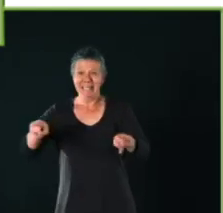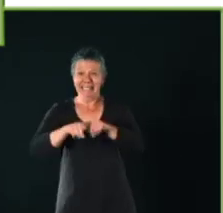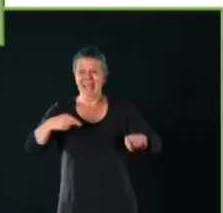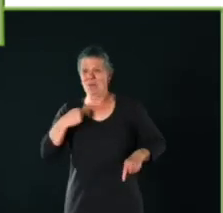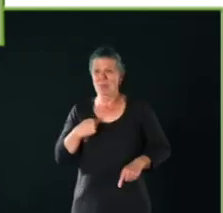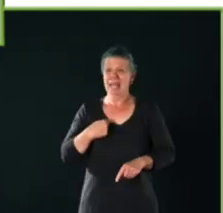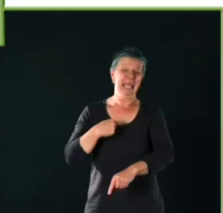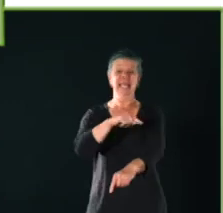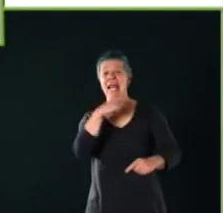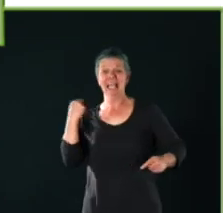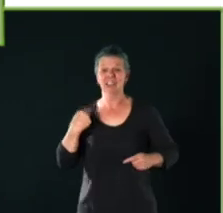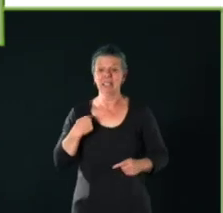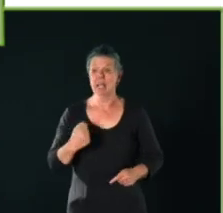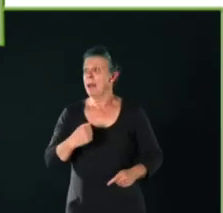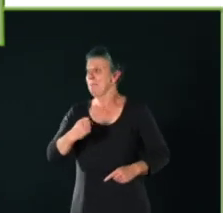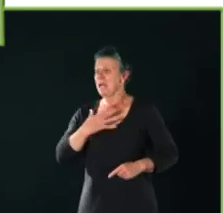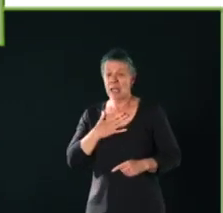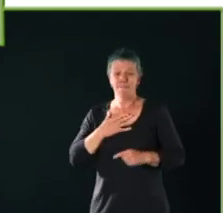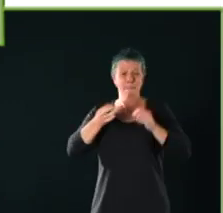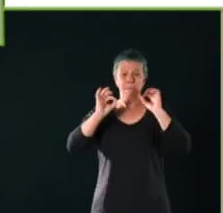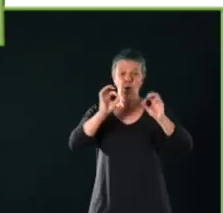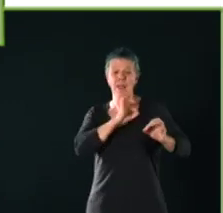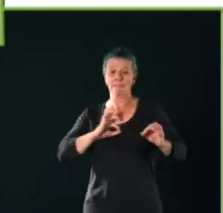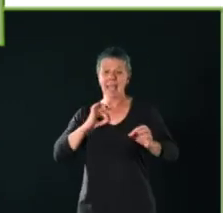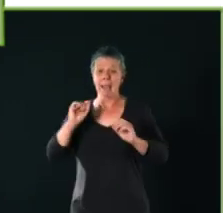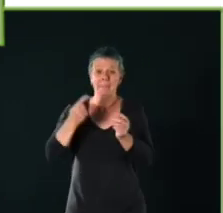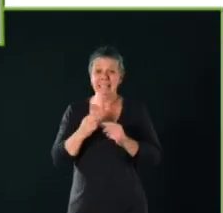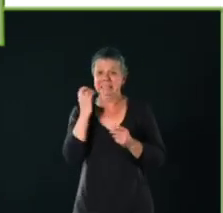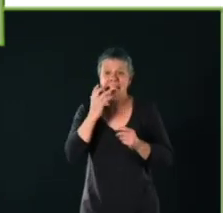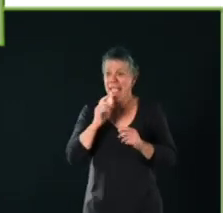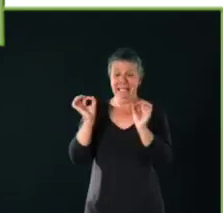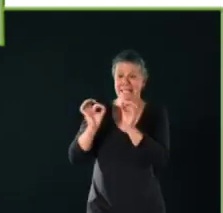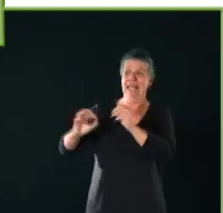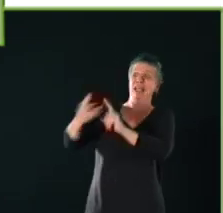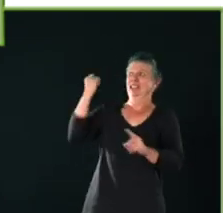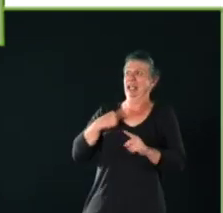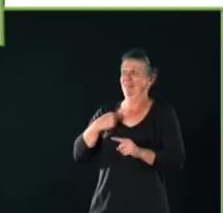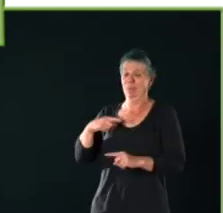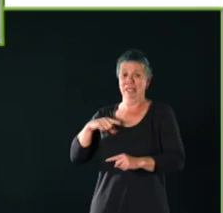election. I feel like her. I'm the perfect person for the job, but I fear I will not get it.